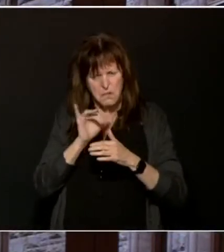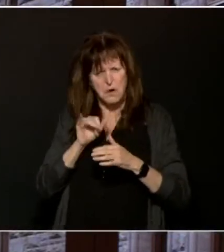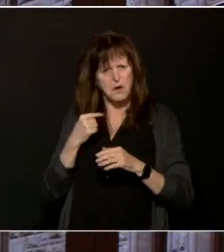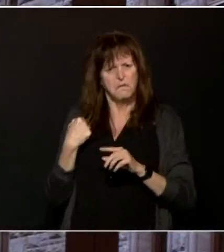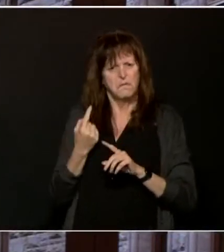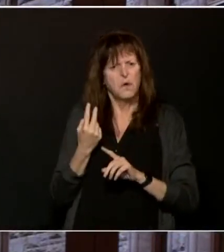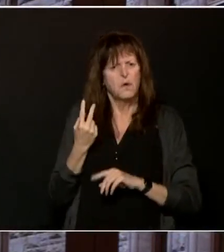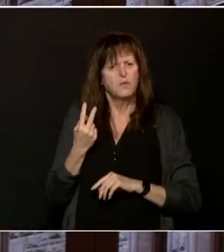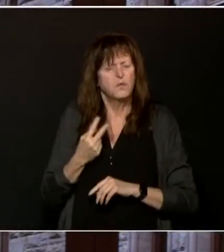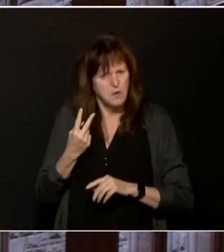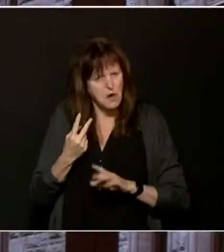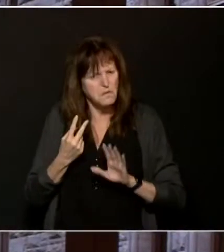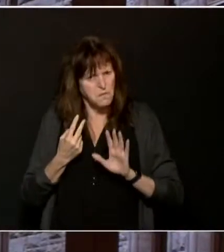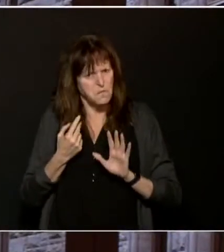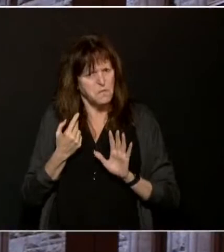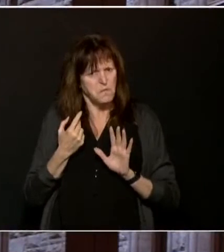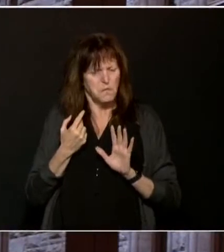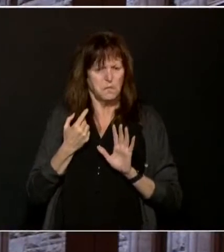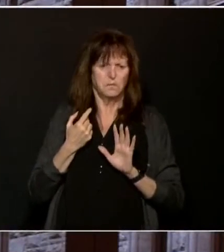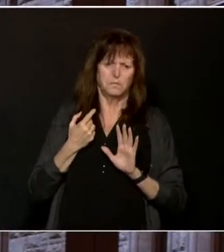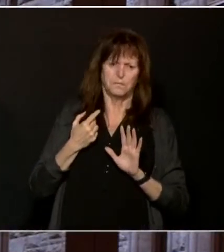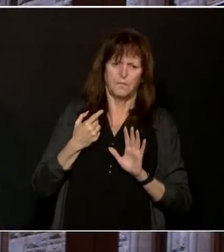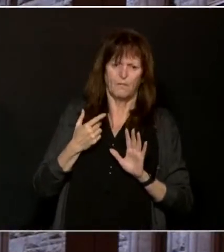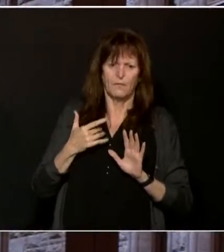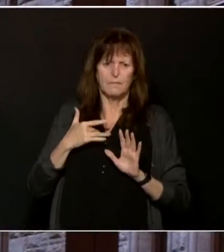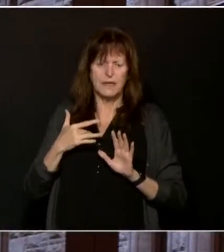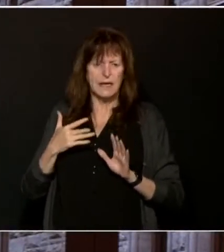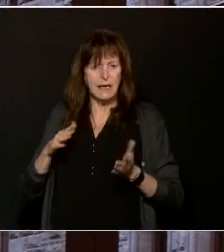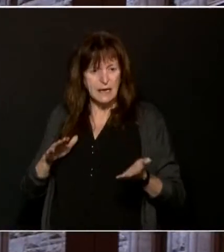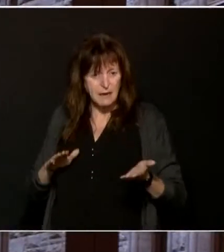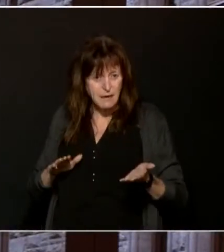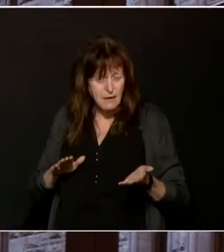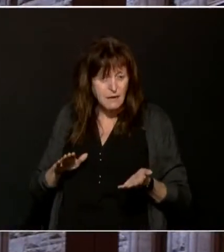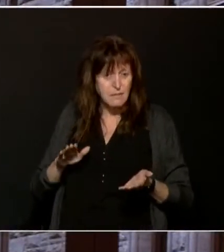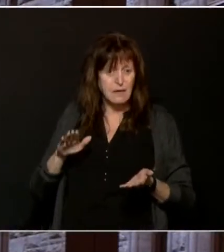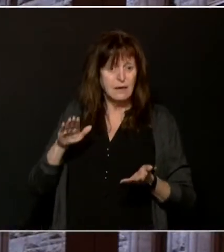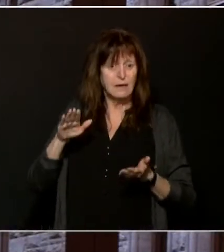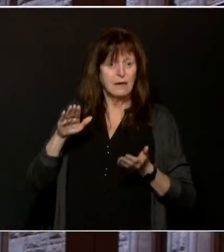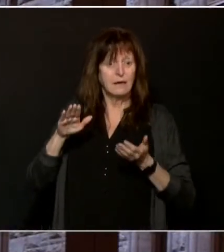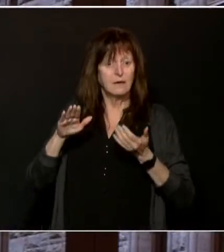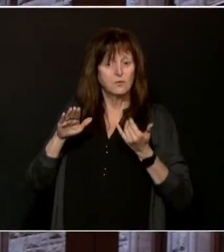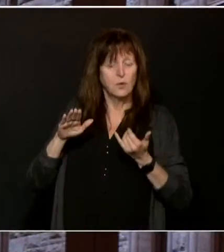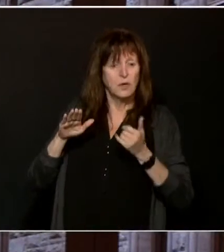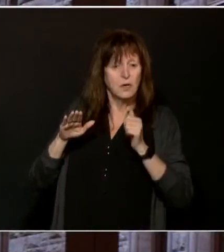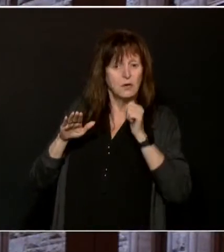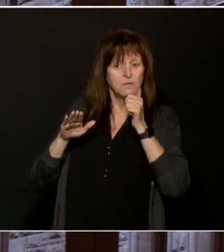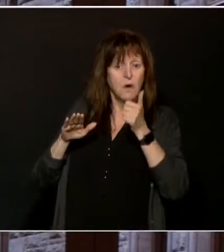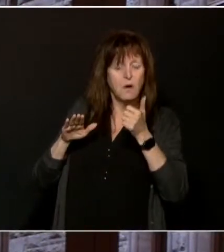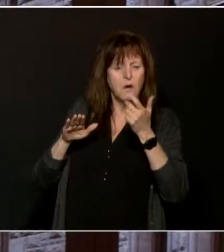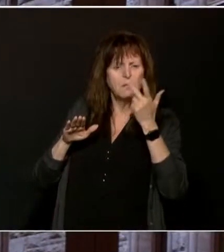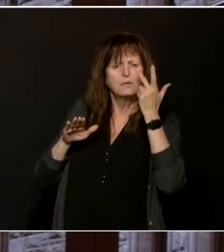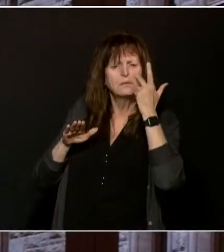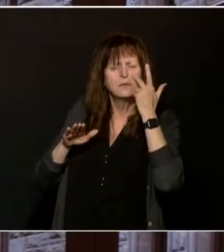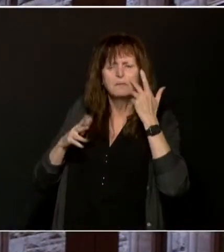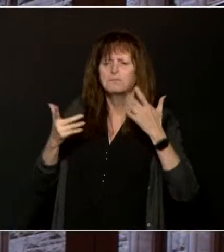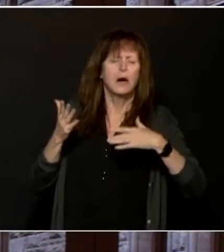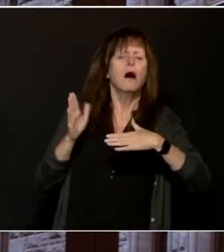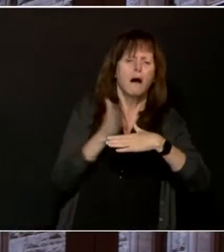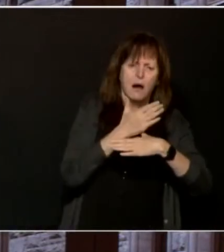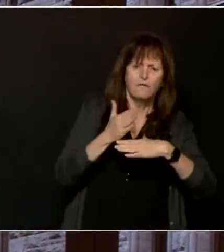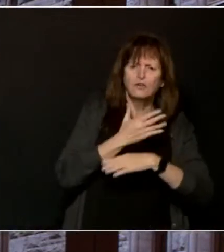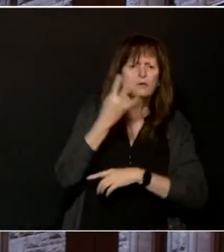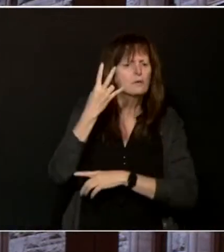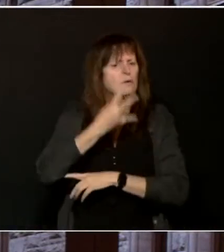the trend usually to have higher numbers today and tomorrow. Ontario's current 7-day average for daily COVID-19 cases is